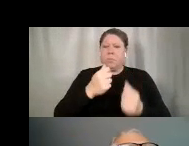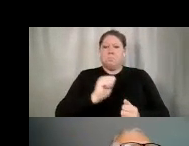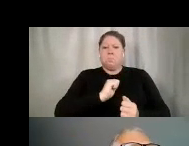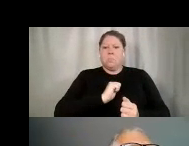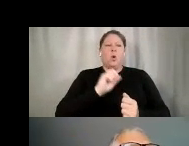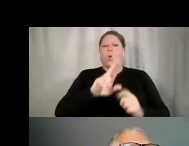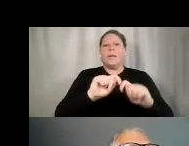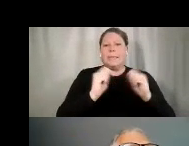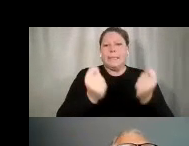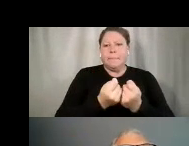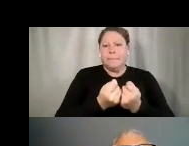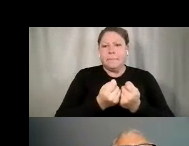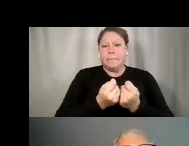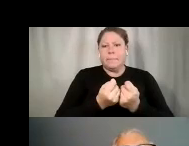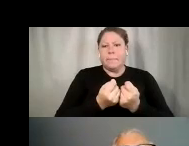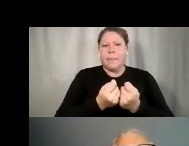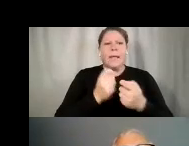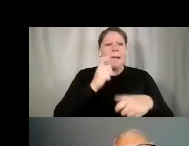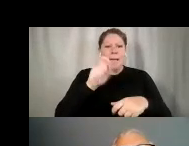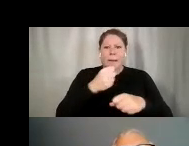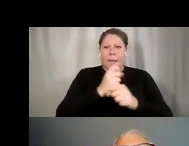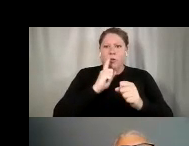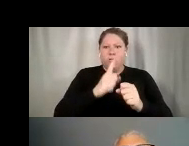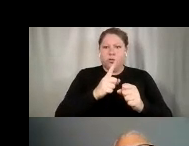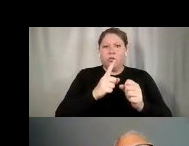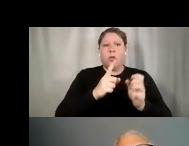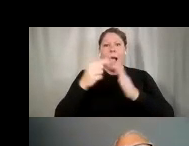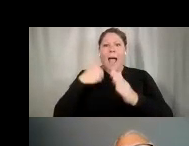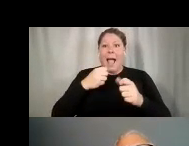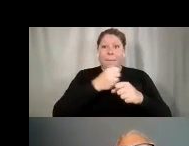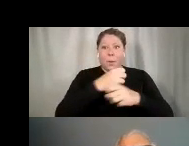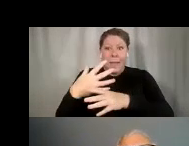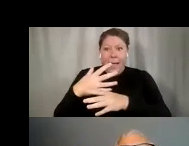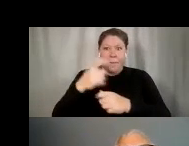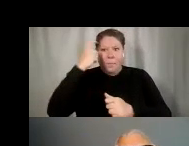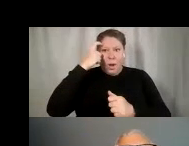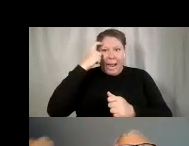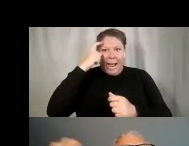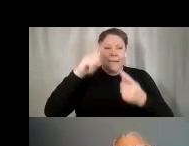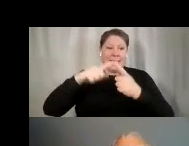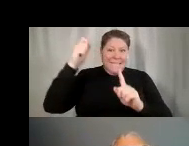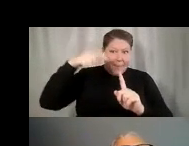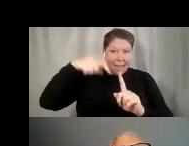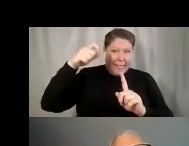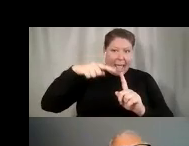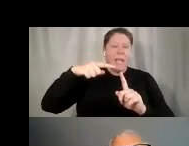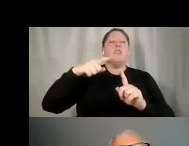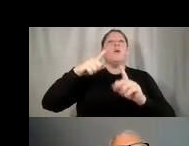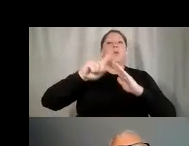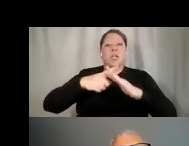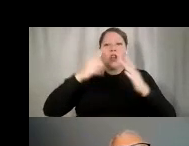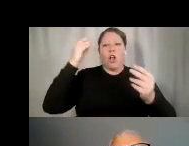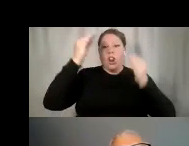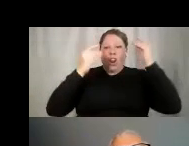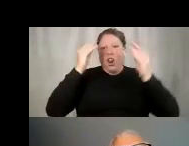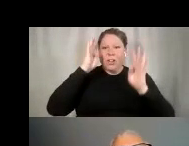need to prepare ourselves and have priming activities where we're going through and getting people to start to think creatively, think